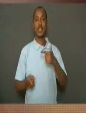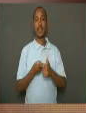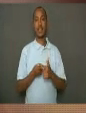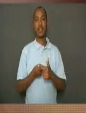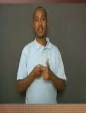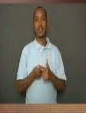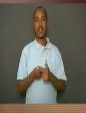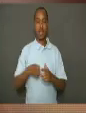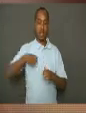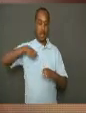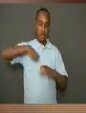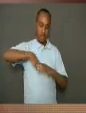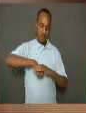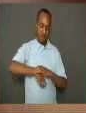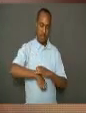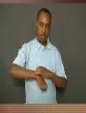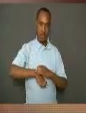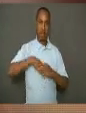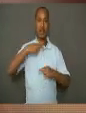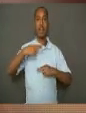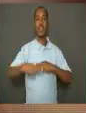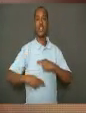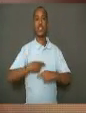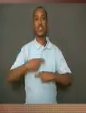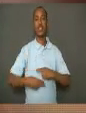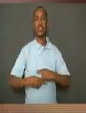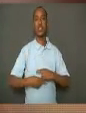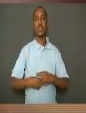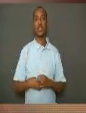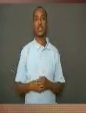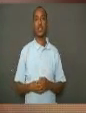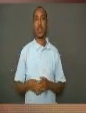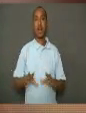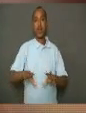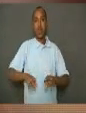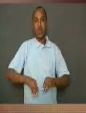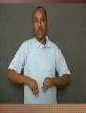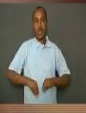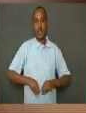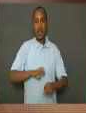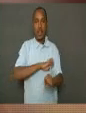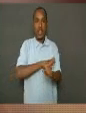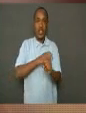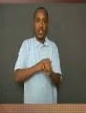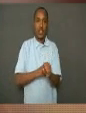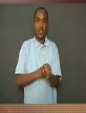Second, an endothermic reaction absorbs energy.